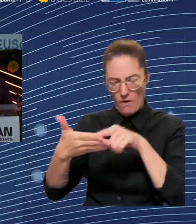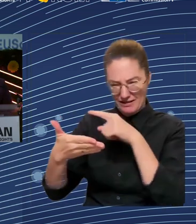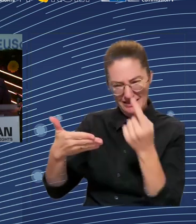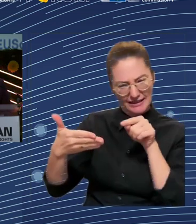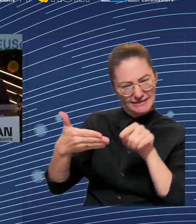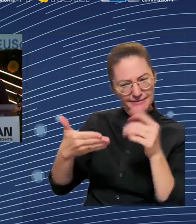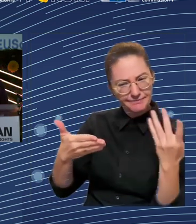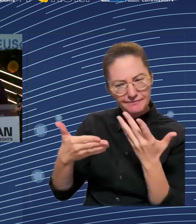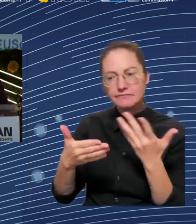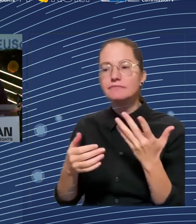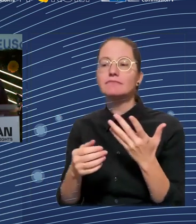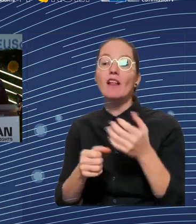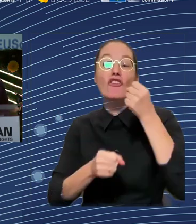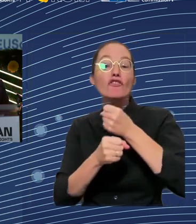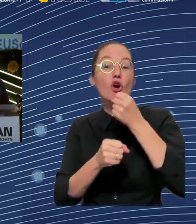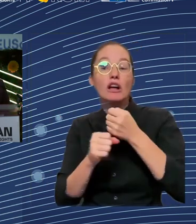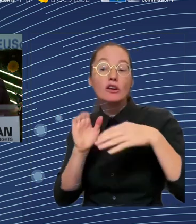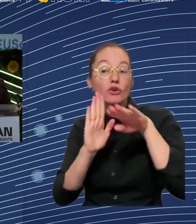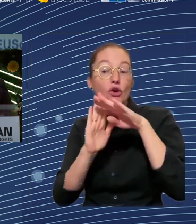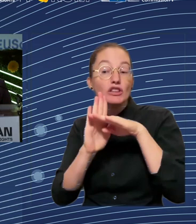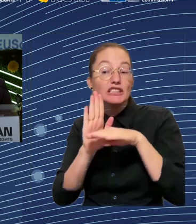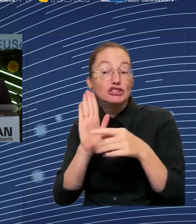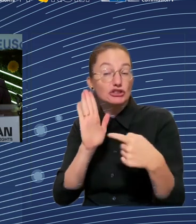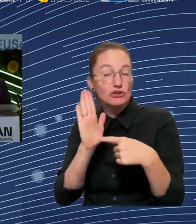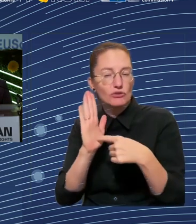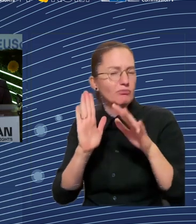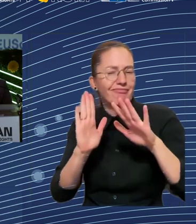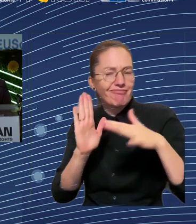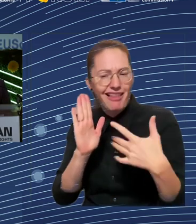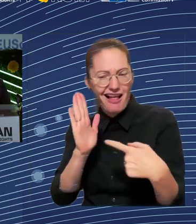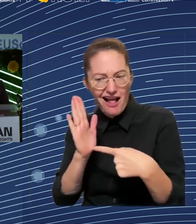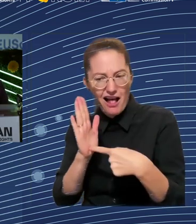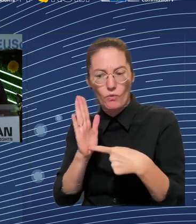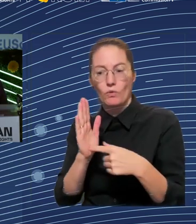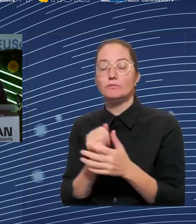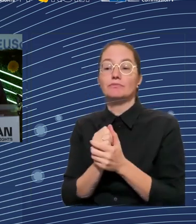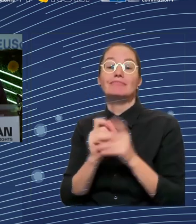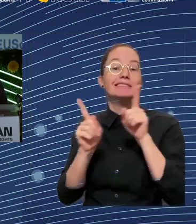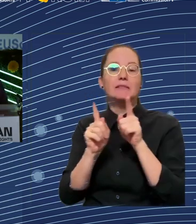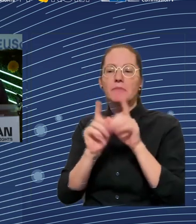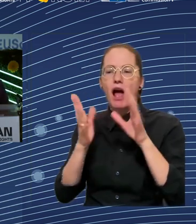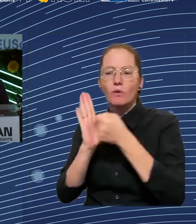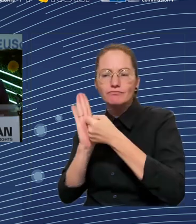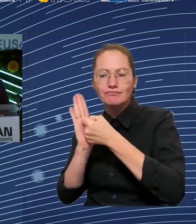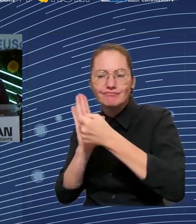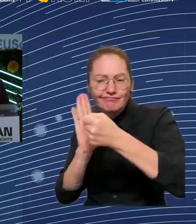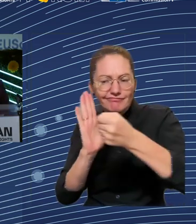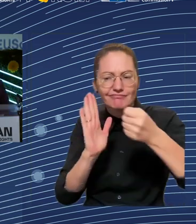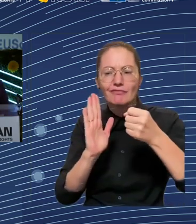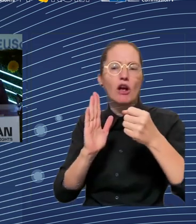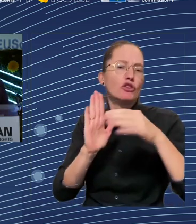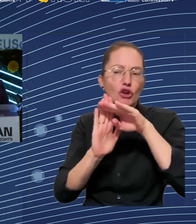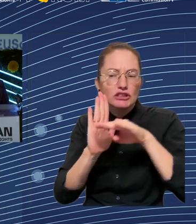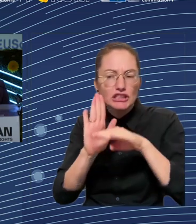cooperation with Eurofound, and we analyze so-called job strain in persistent shortage sectors and